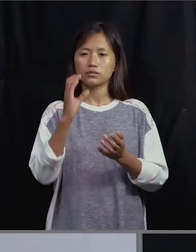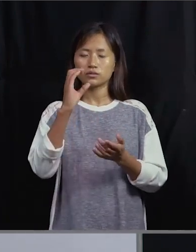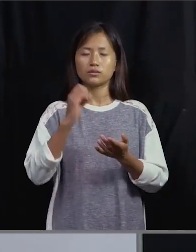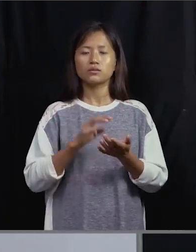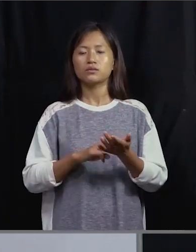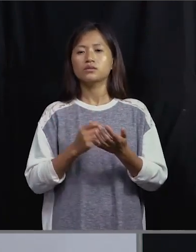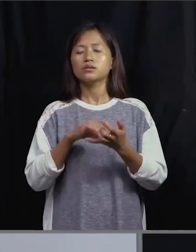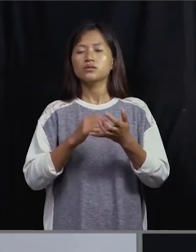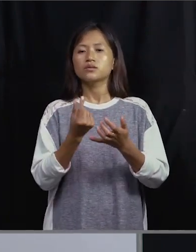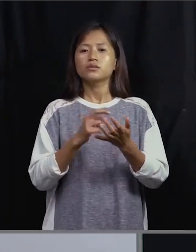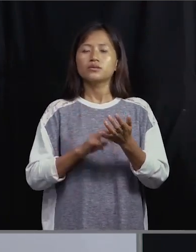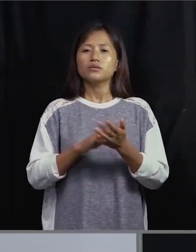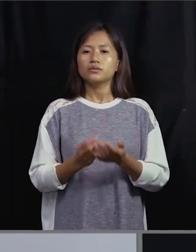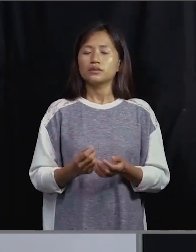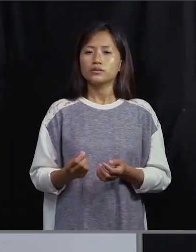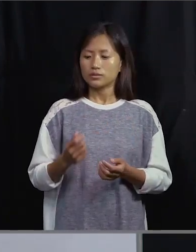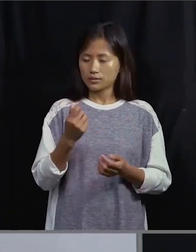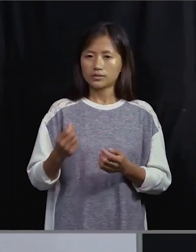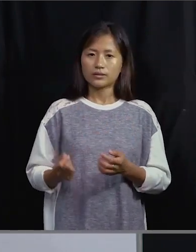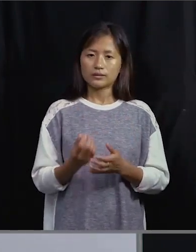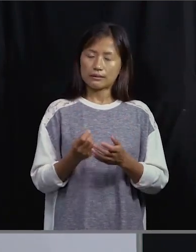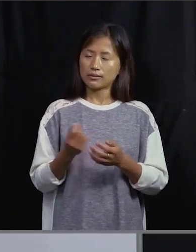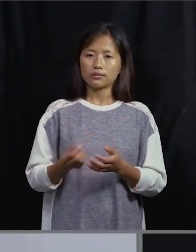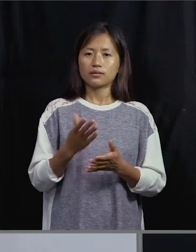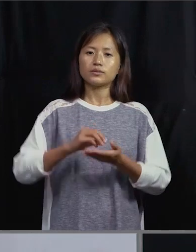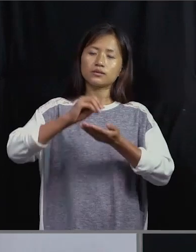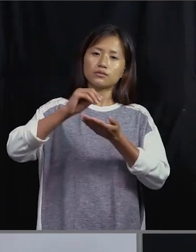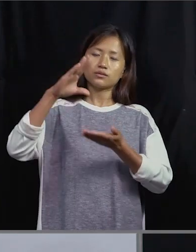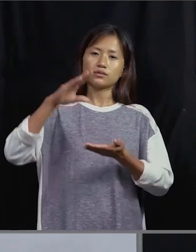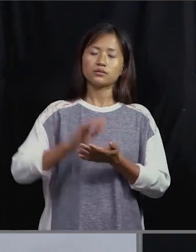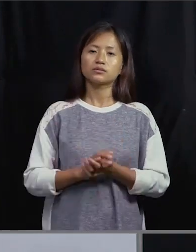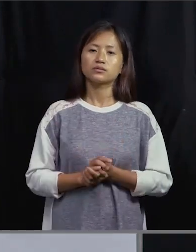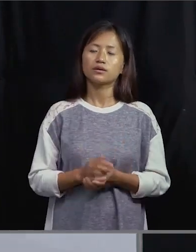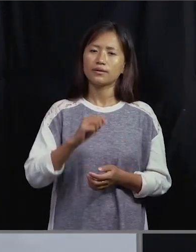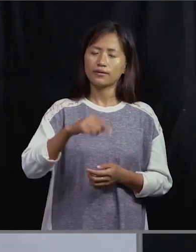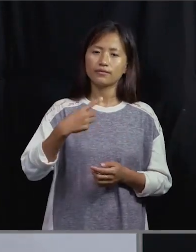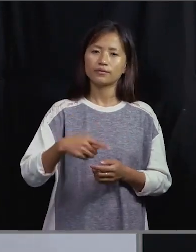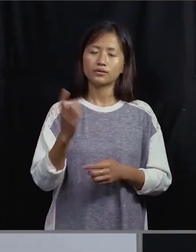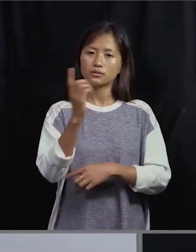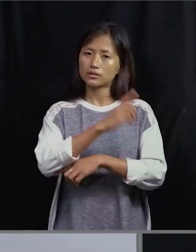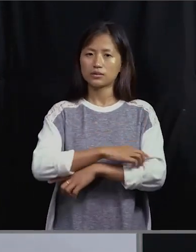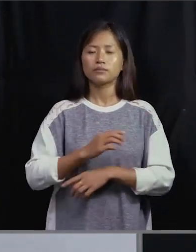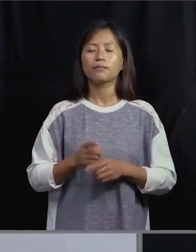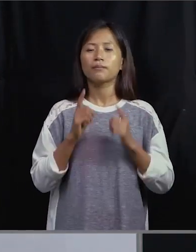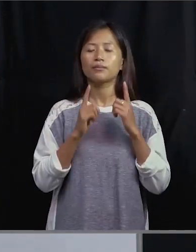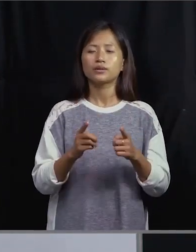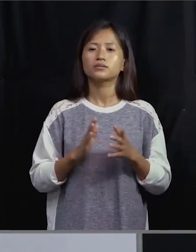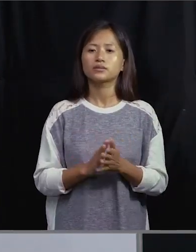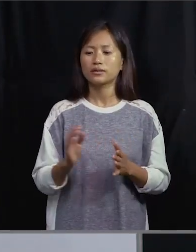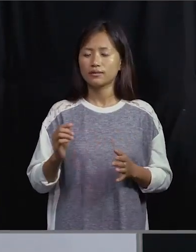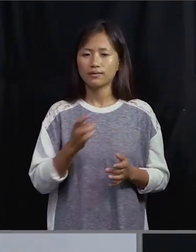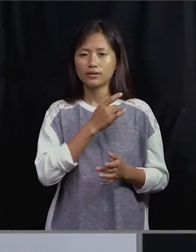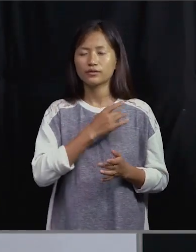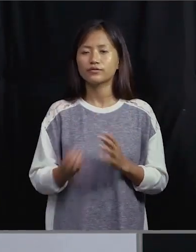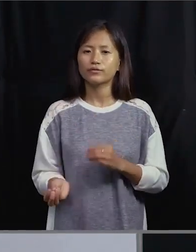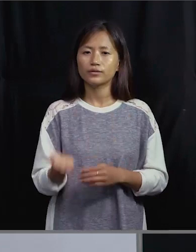increase as his income increases. It's not only every day, it can be the kind of rice that